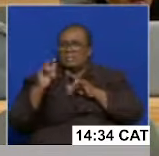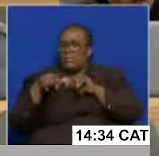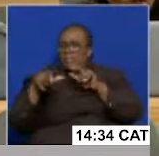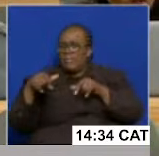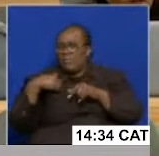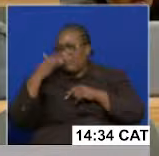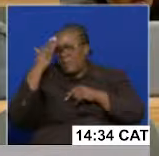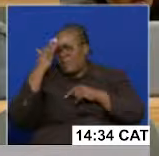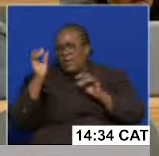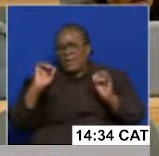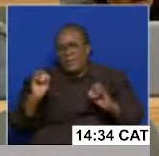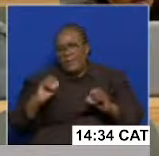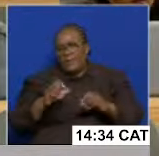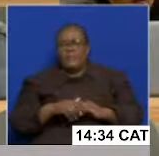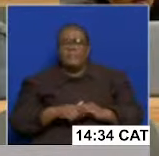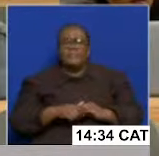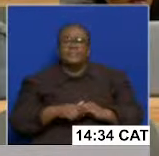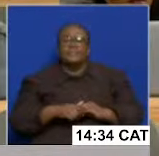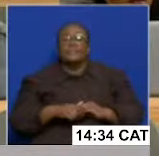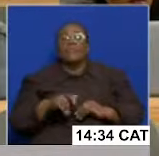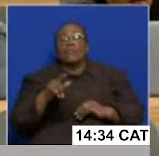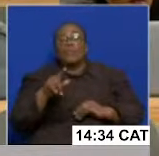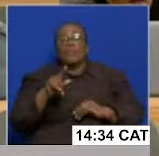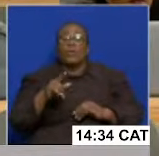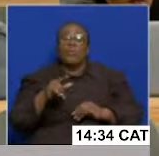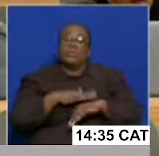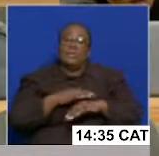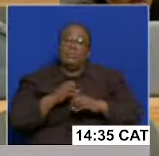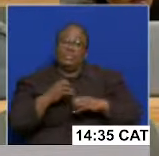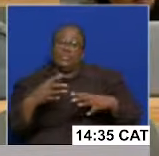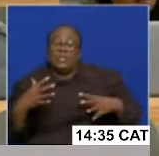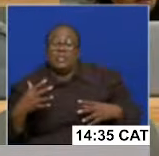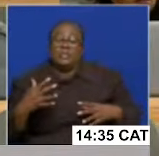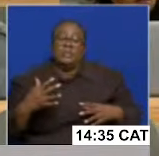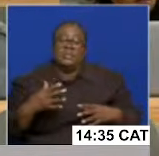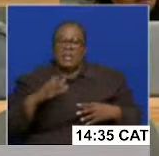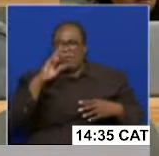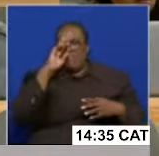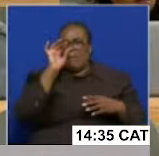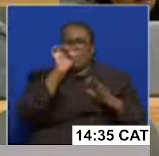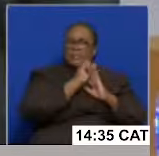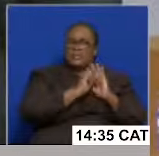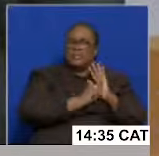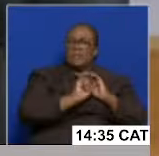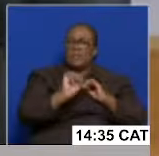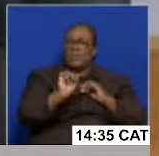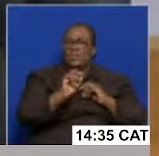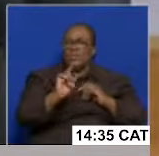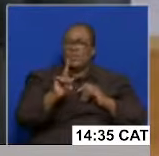So when you started earlier, remember in your testimony earlier, you said your plan was you would collect the